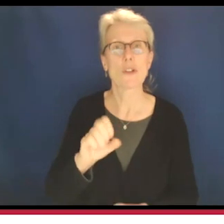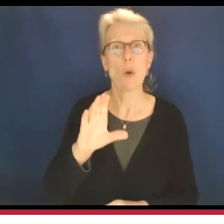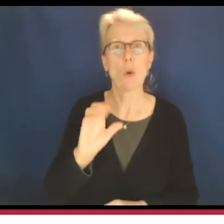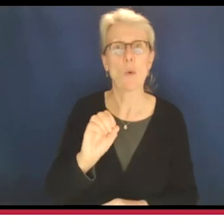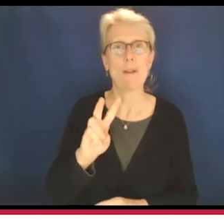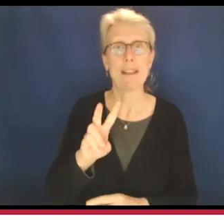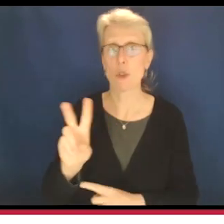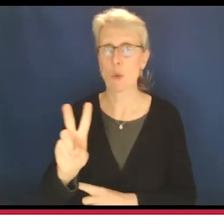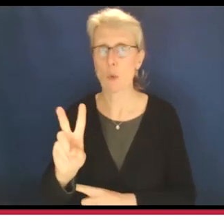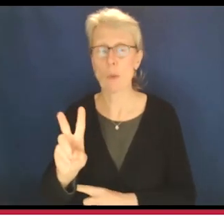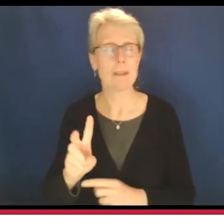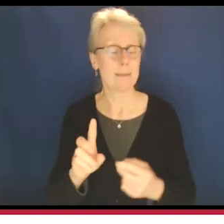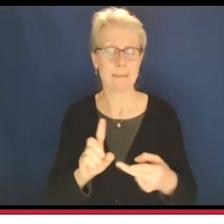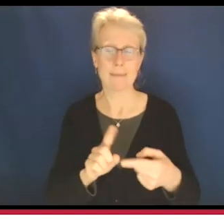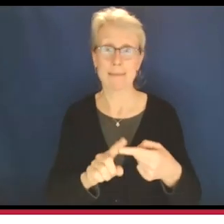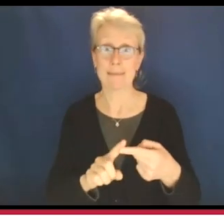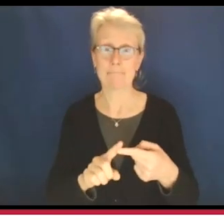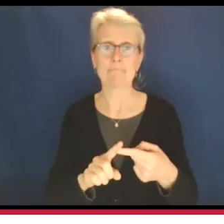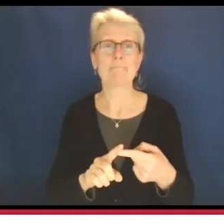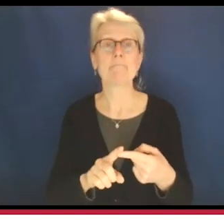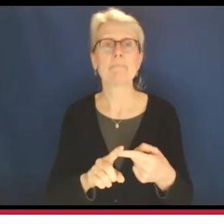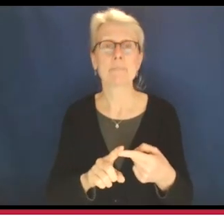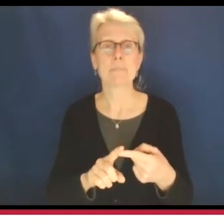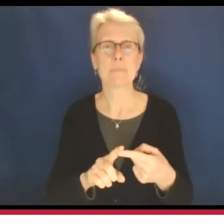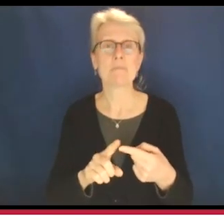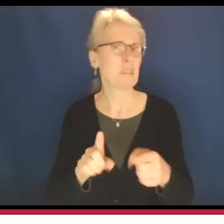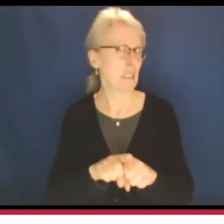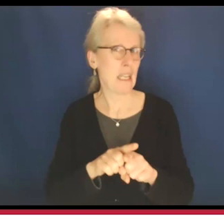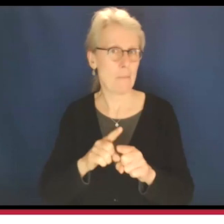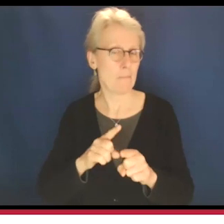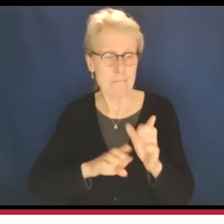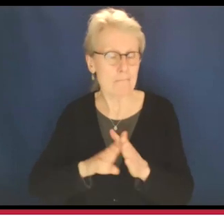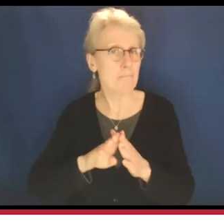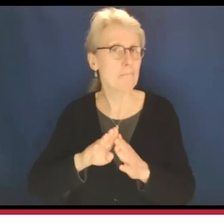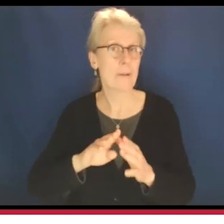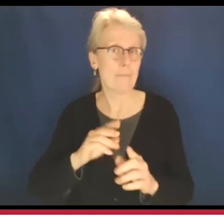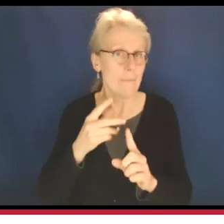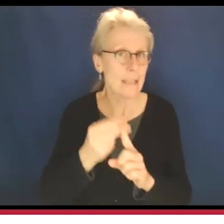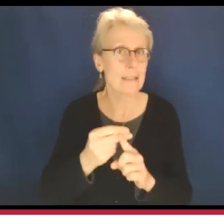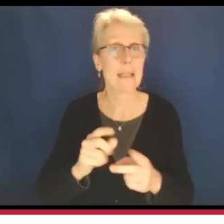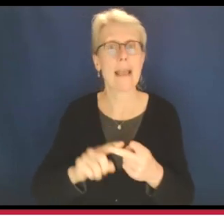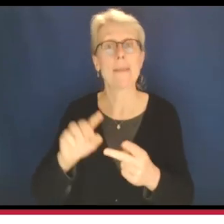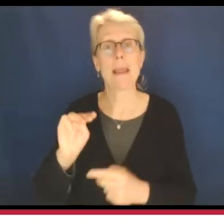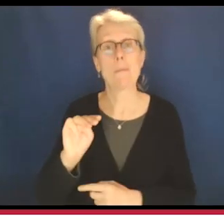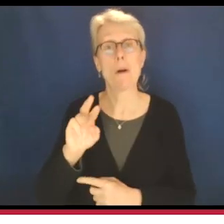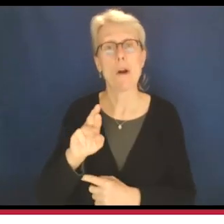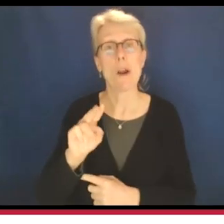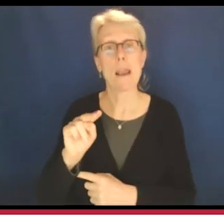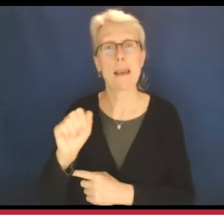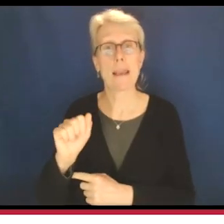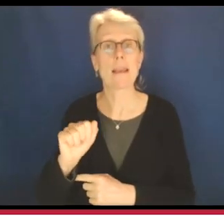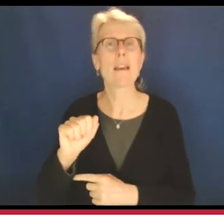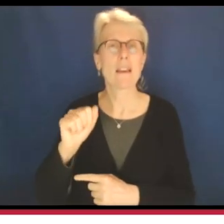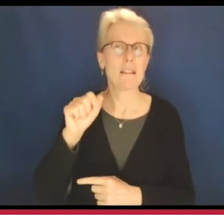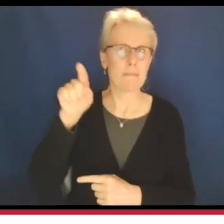had the same issues with the development of vaccines, and the mRNA platform that was used by Pfizer and